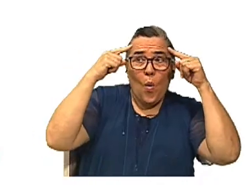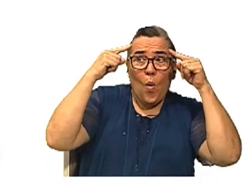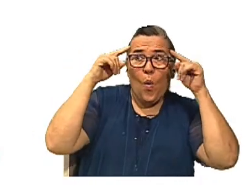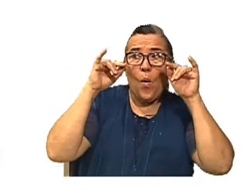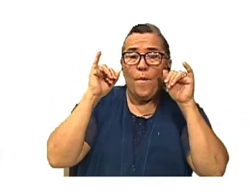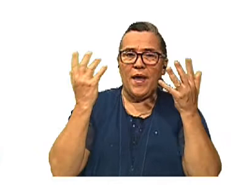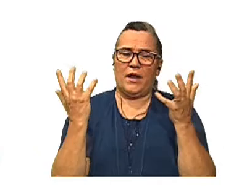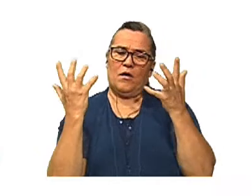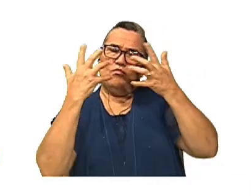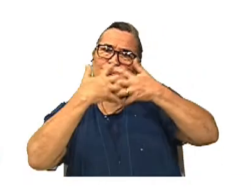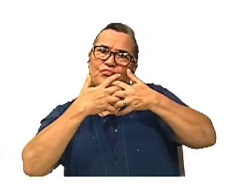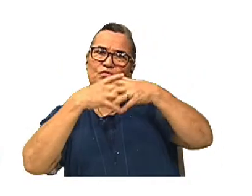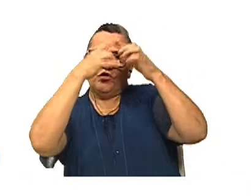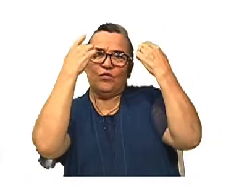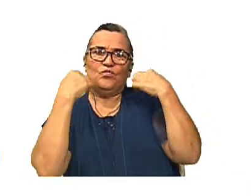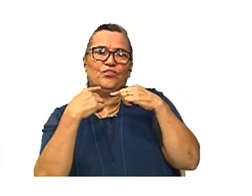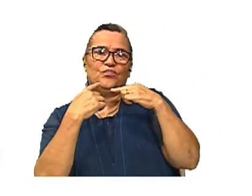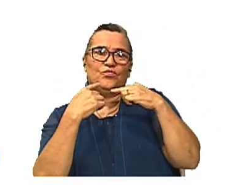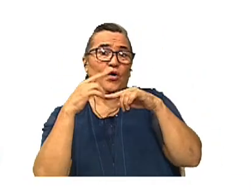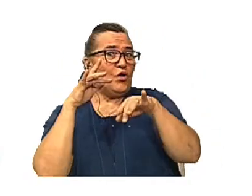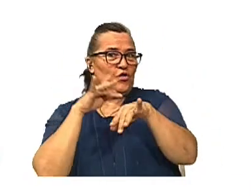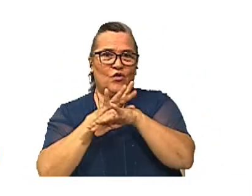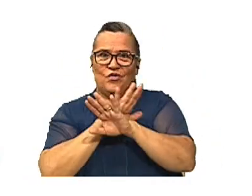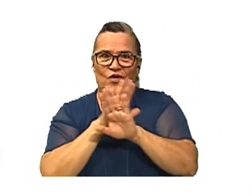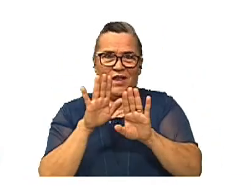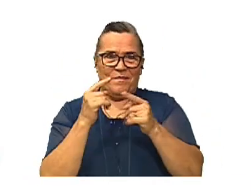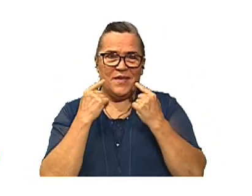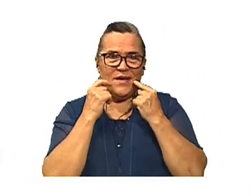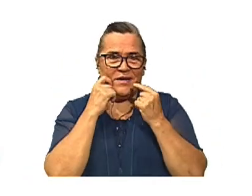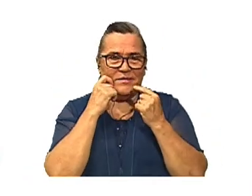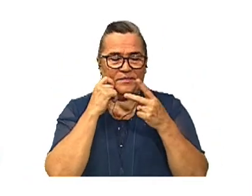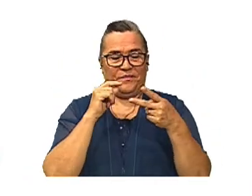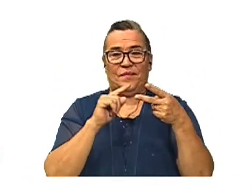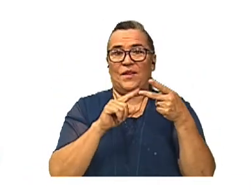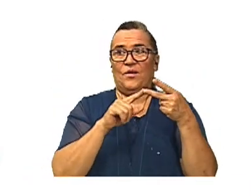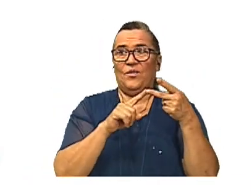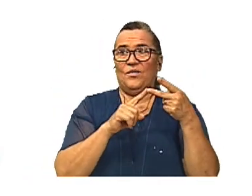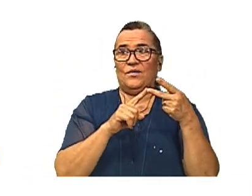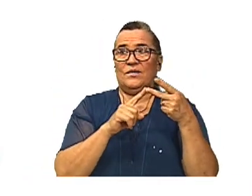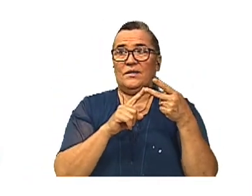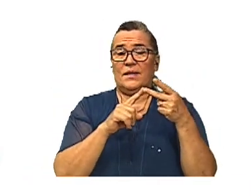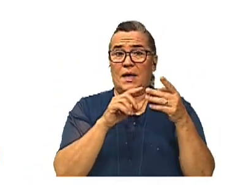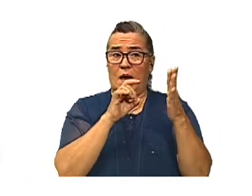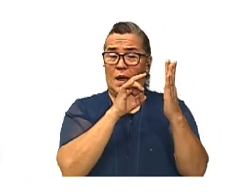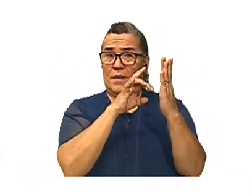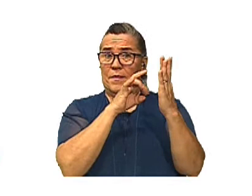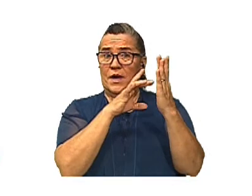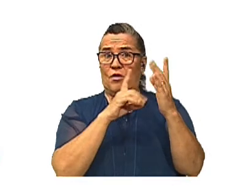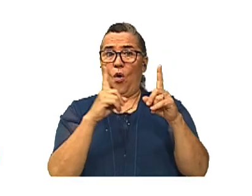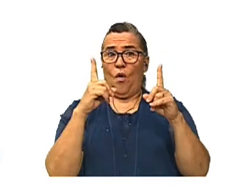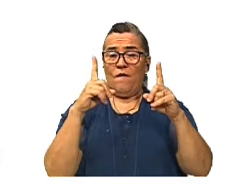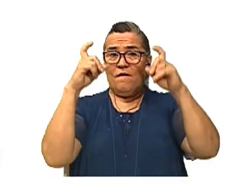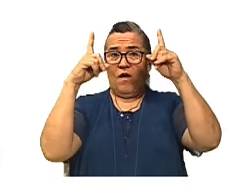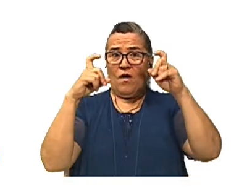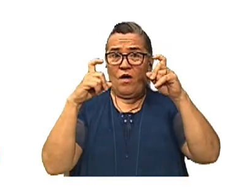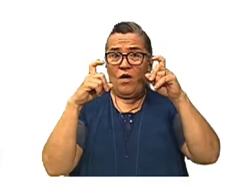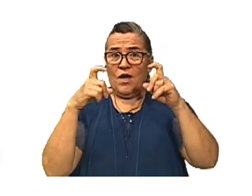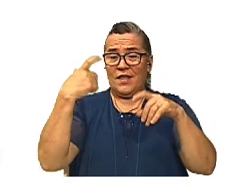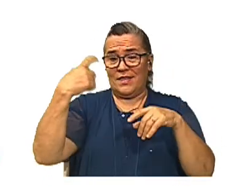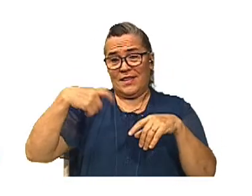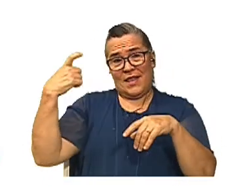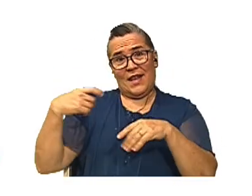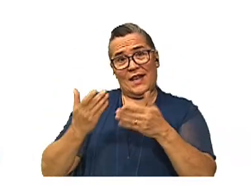your face without having to touch it? Number 2, a mirror takes a photograph of the customer